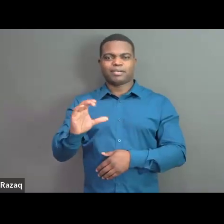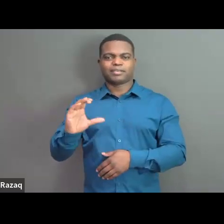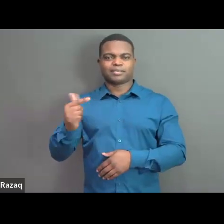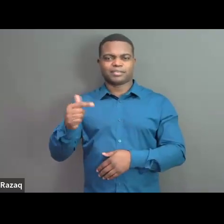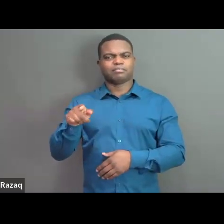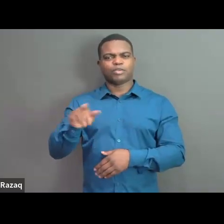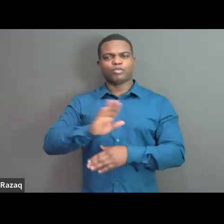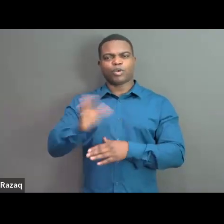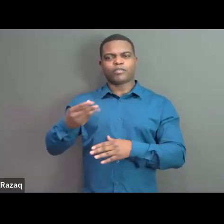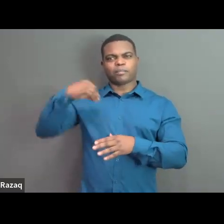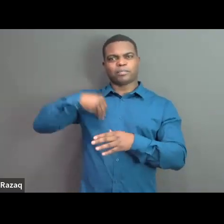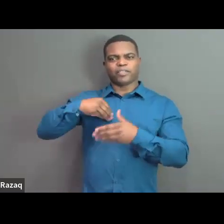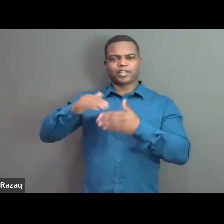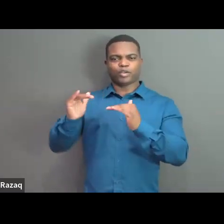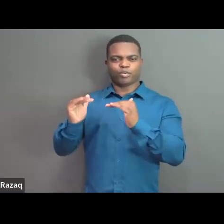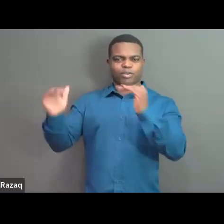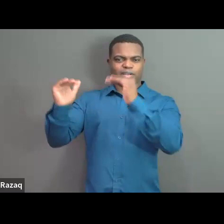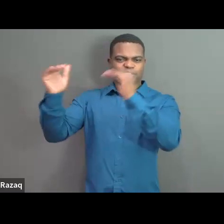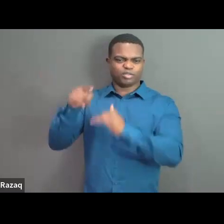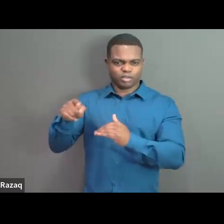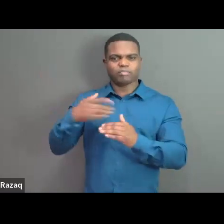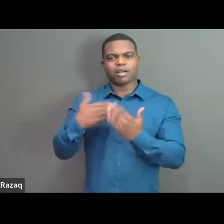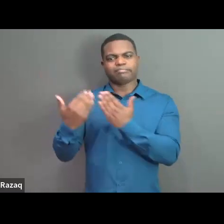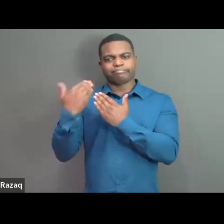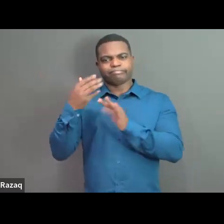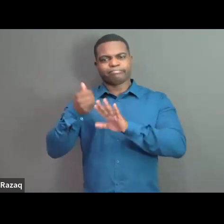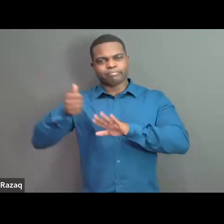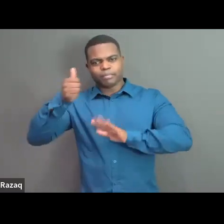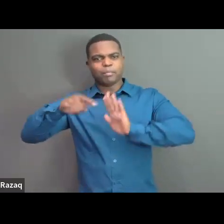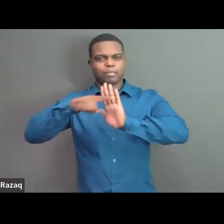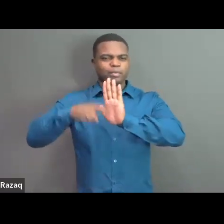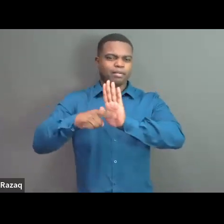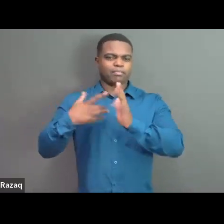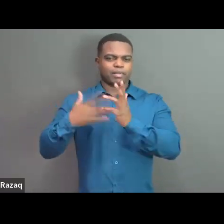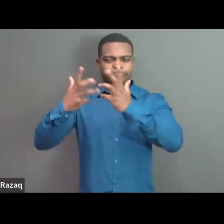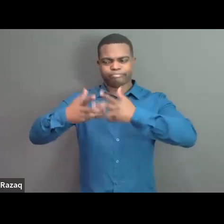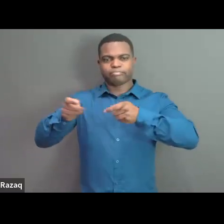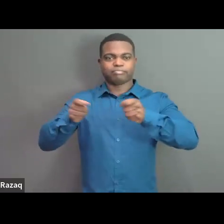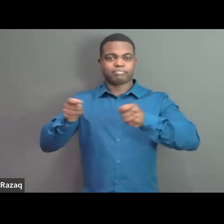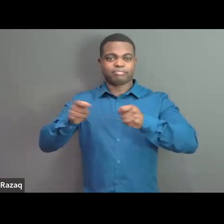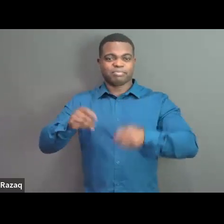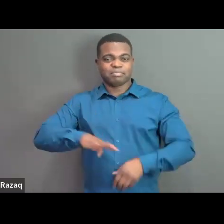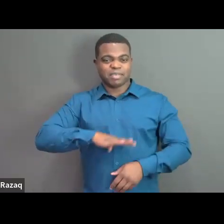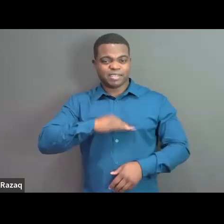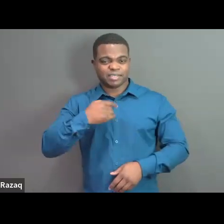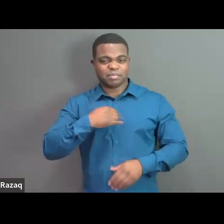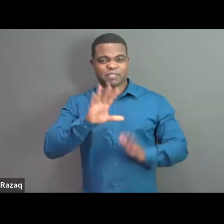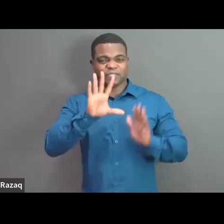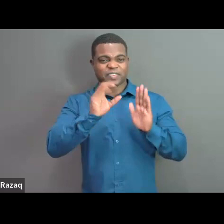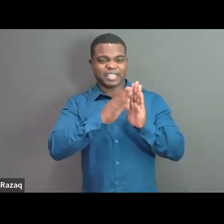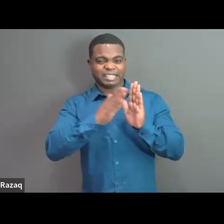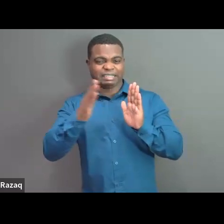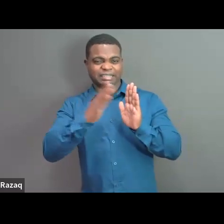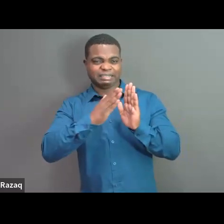lighter in skin, I have my glasses. I am at home now in my sitting room.